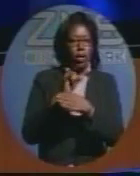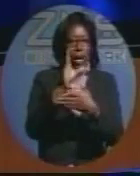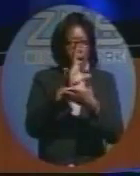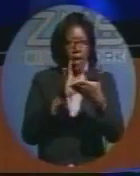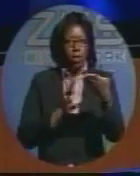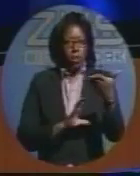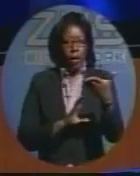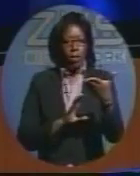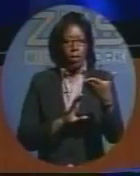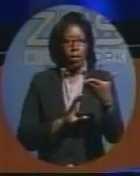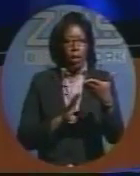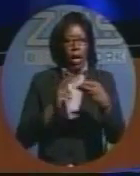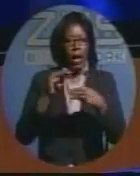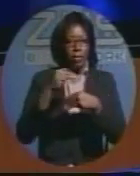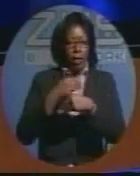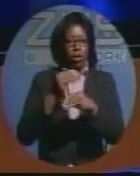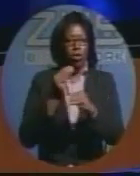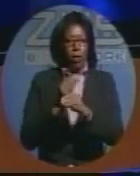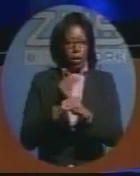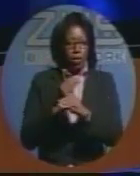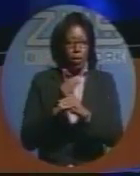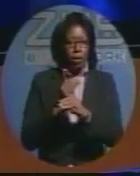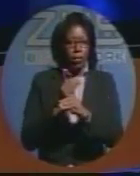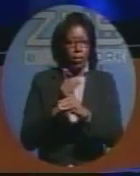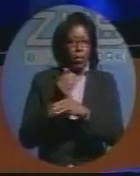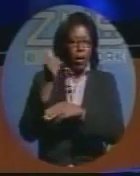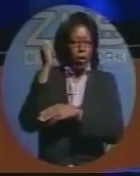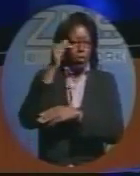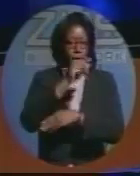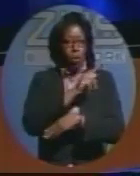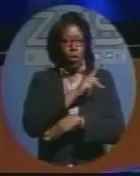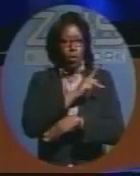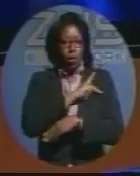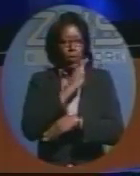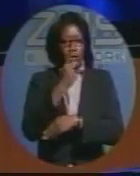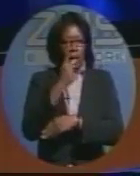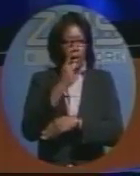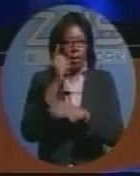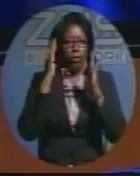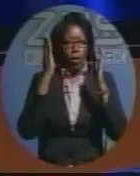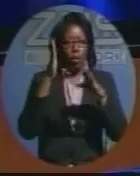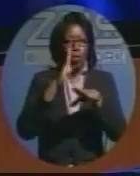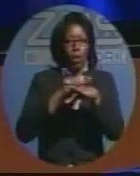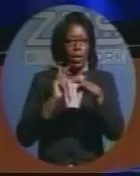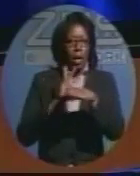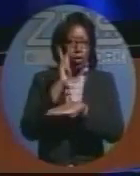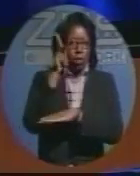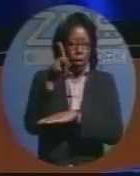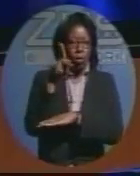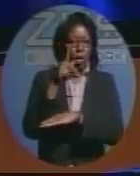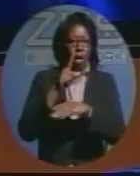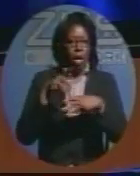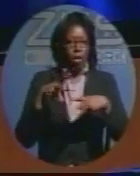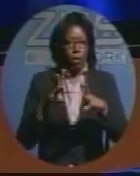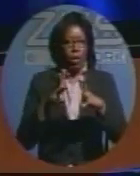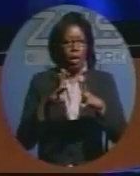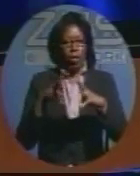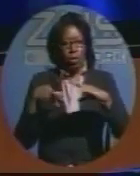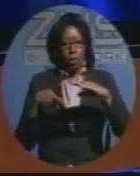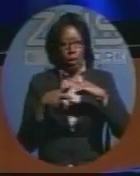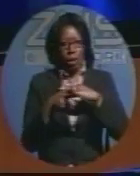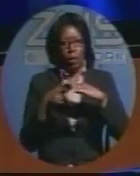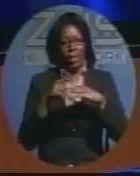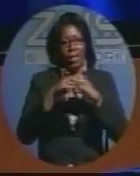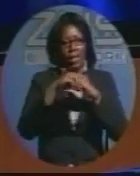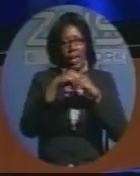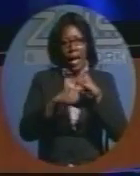and manufacturing sectors. But as Andrew Knowles tells us, much focus was placed on the agricultural sector and ways to cut the country's